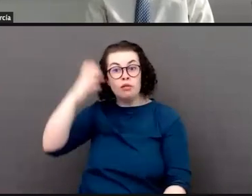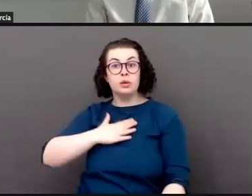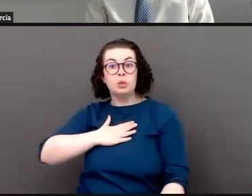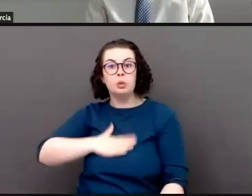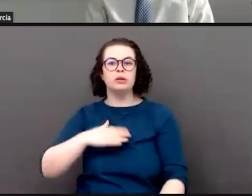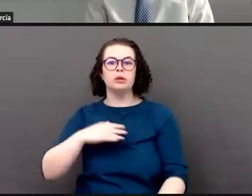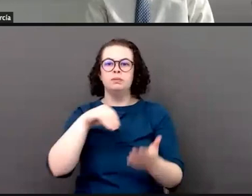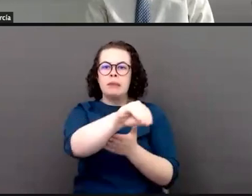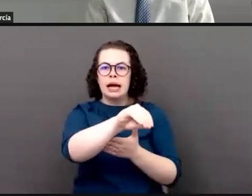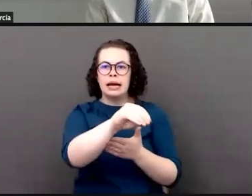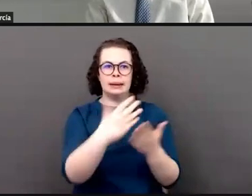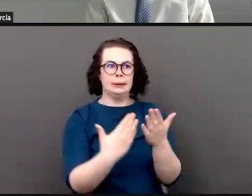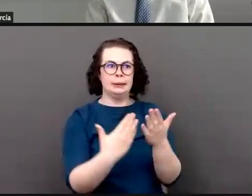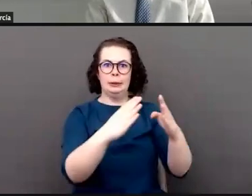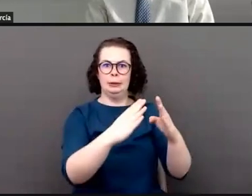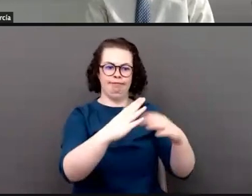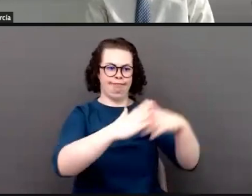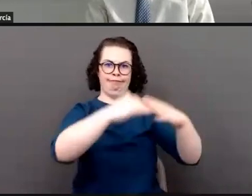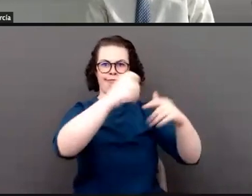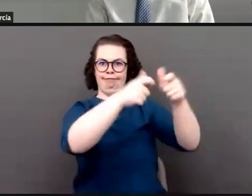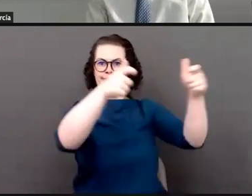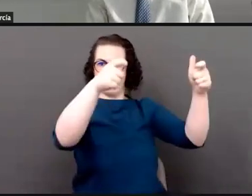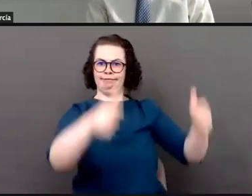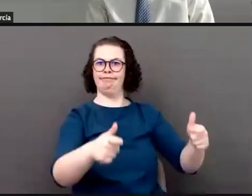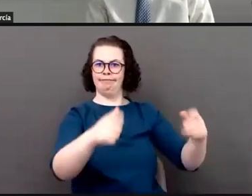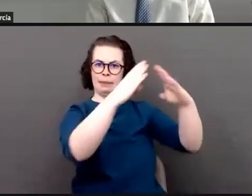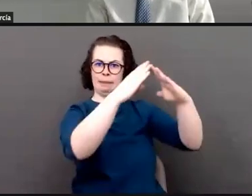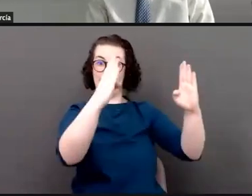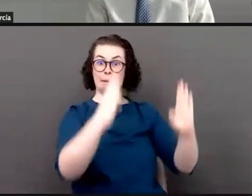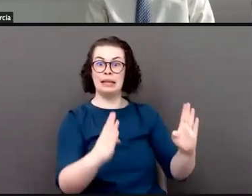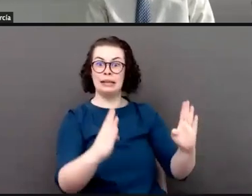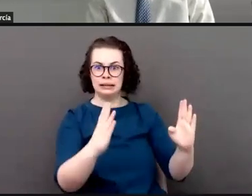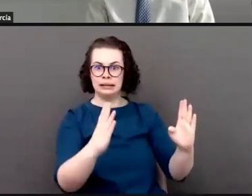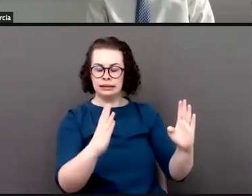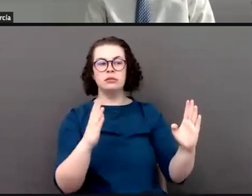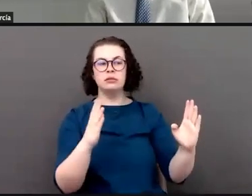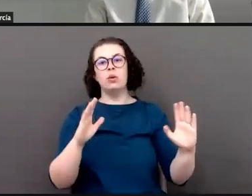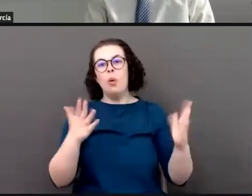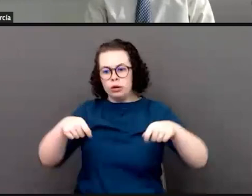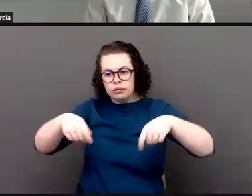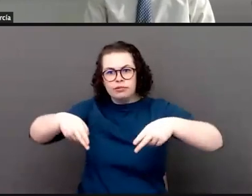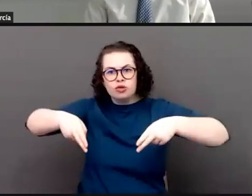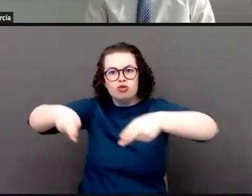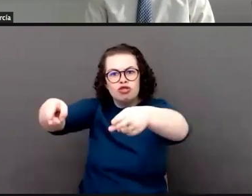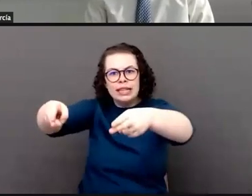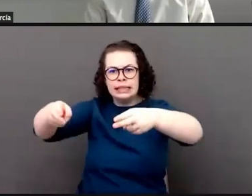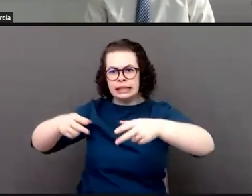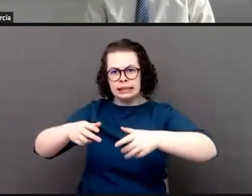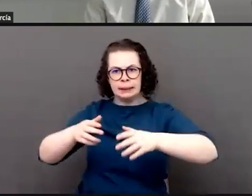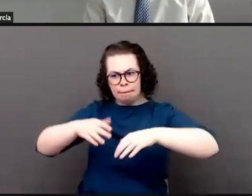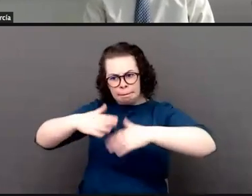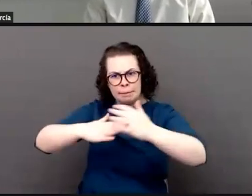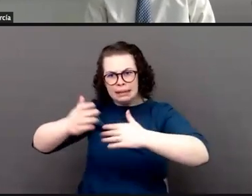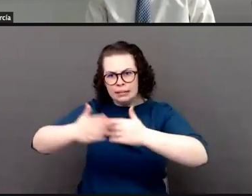environment, a station, a building, or a street, they have a tool to introduce